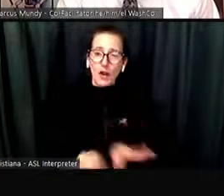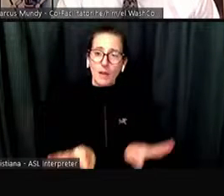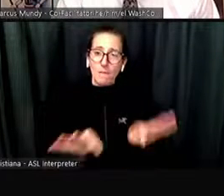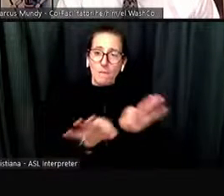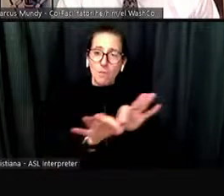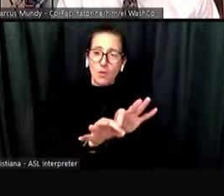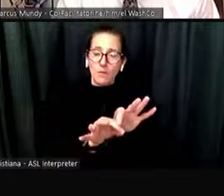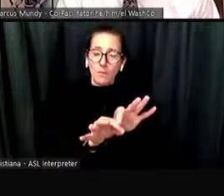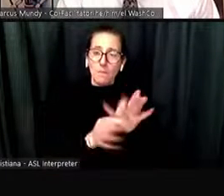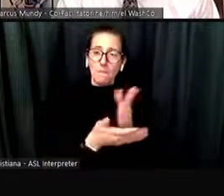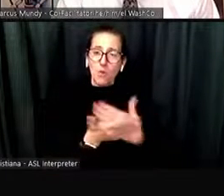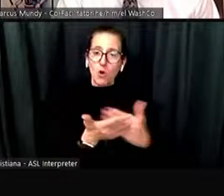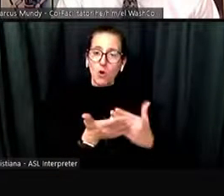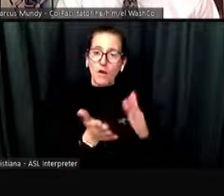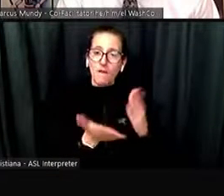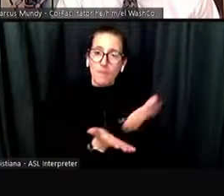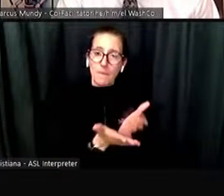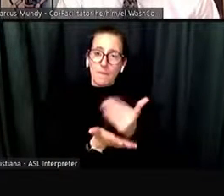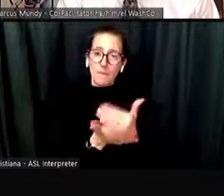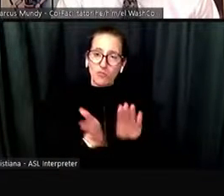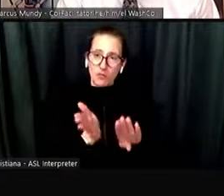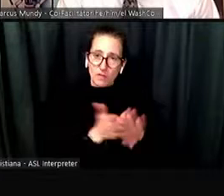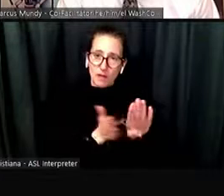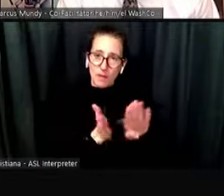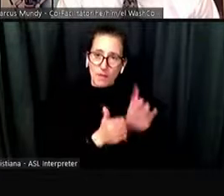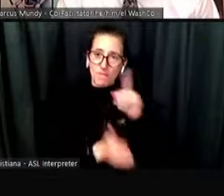2021. So next slide, please.